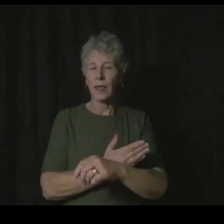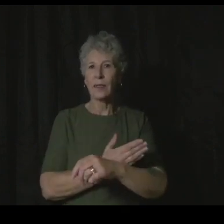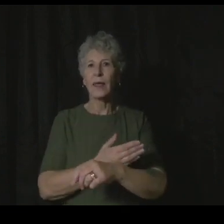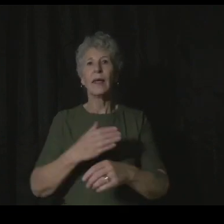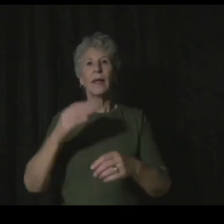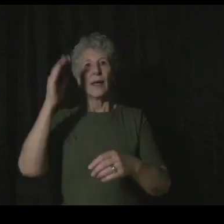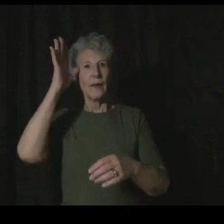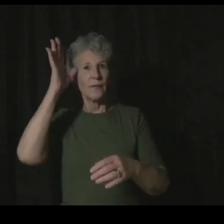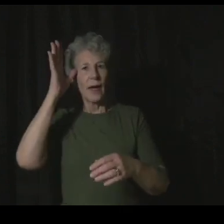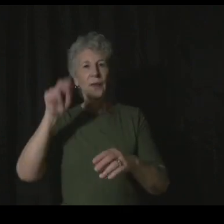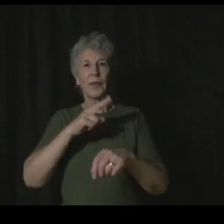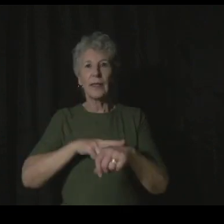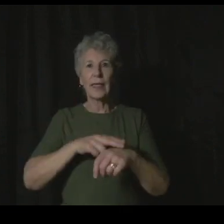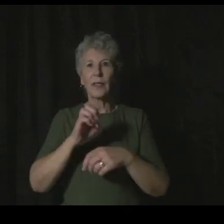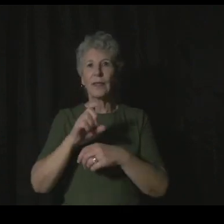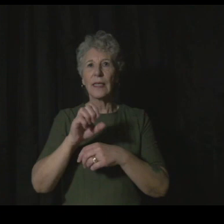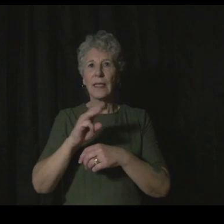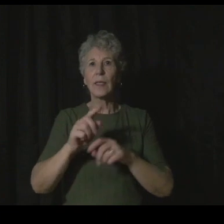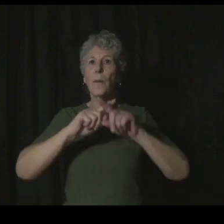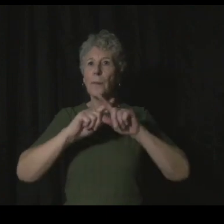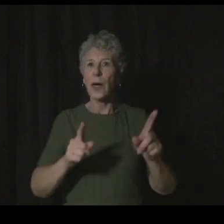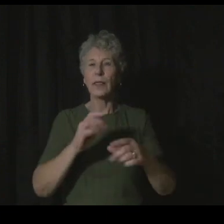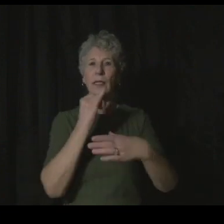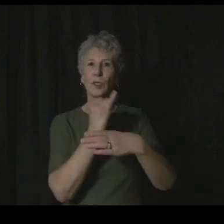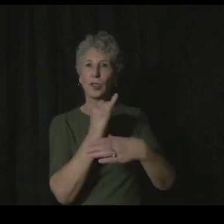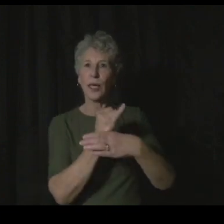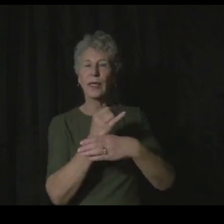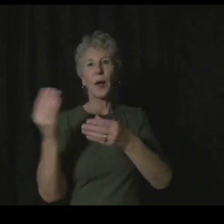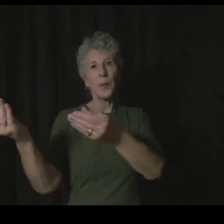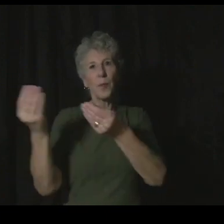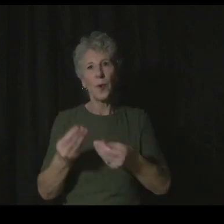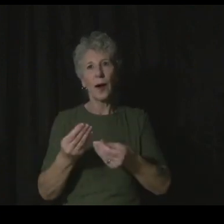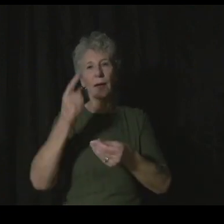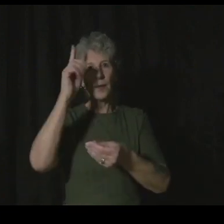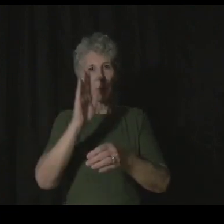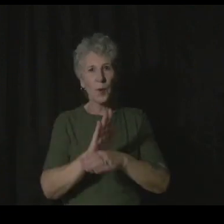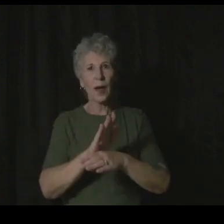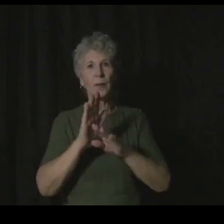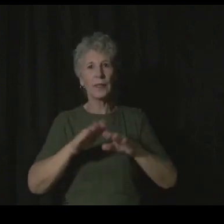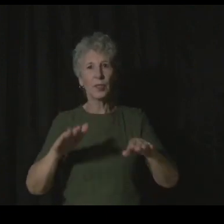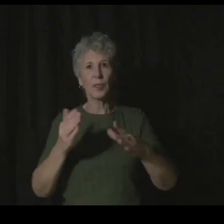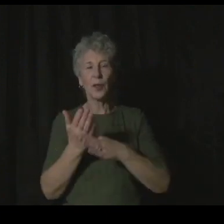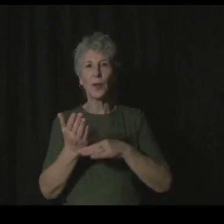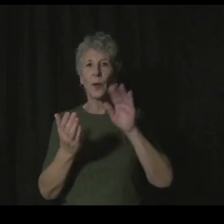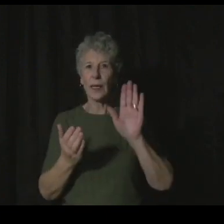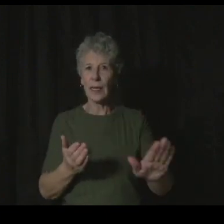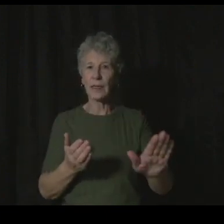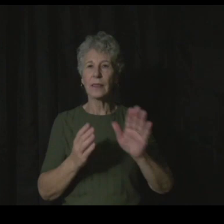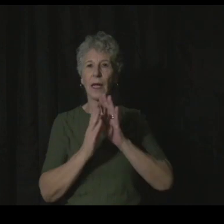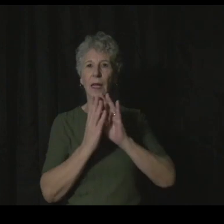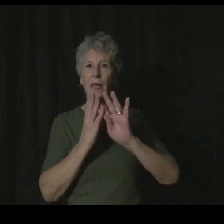nation of Edom. And yet it was Jacob who brought the promised seed through his